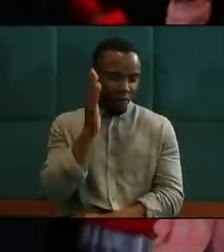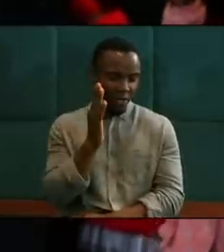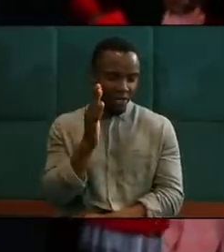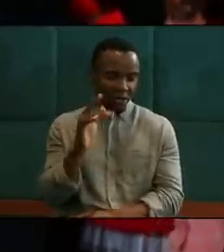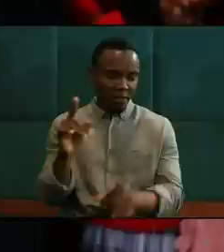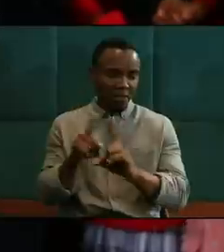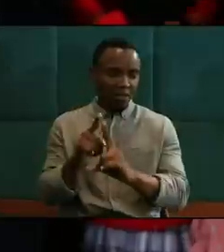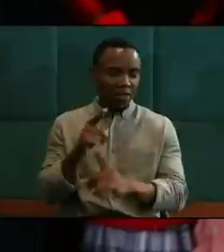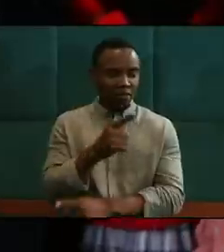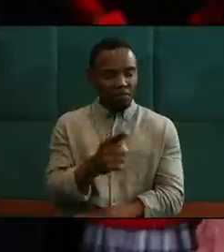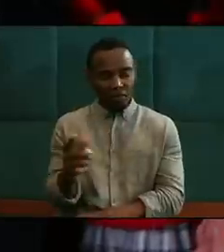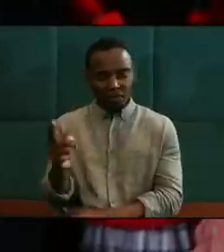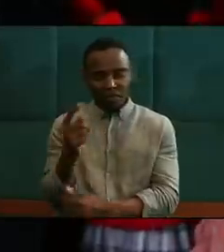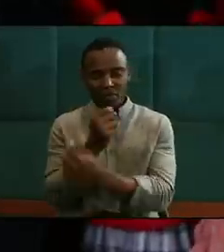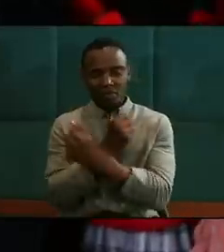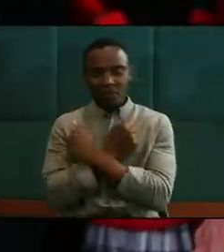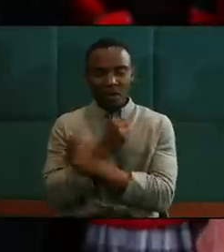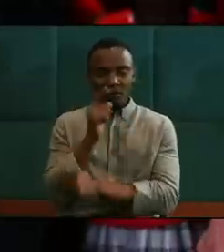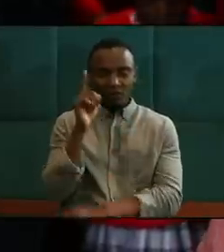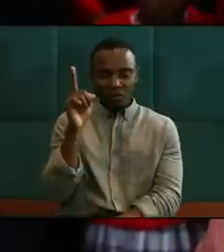They love you.